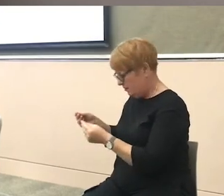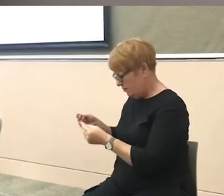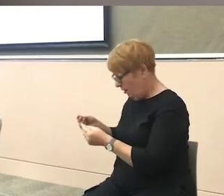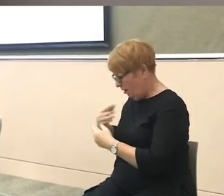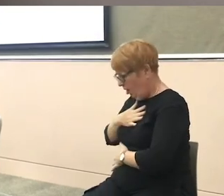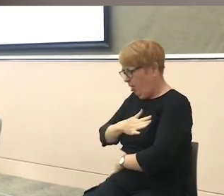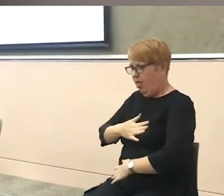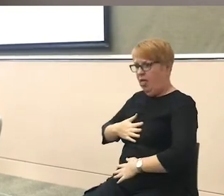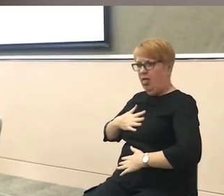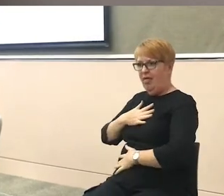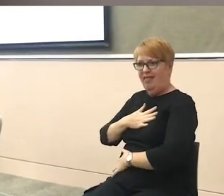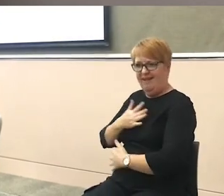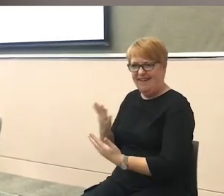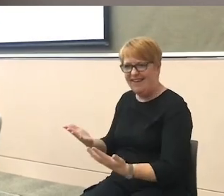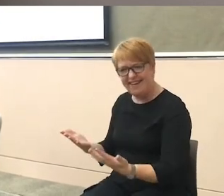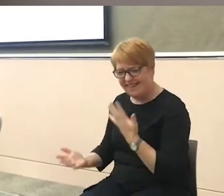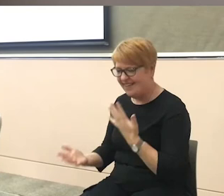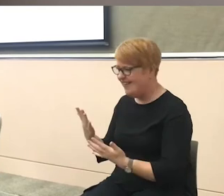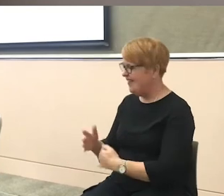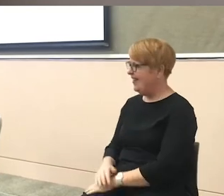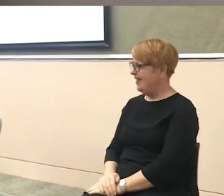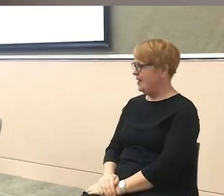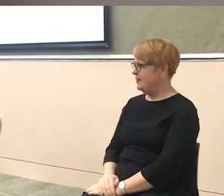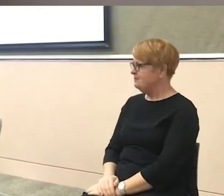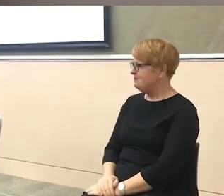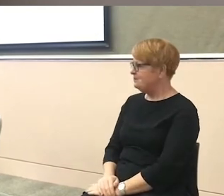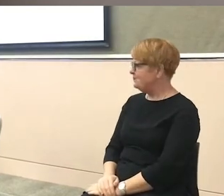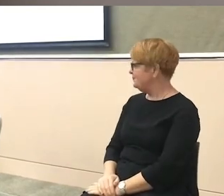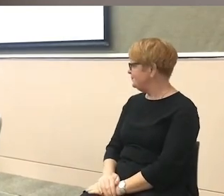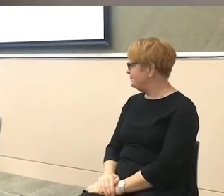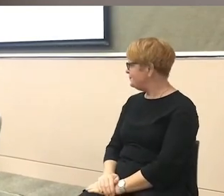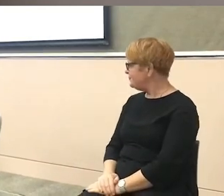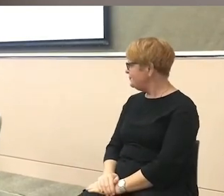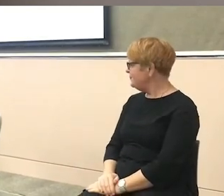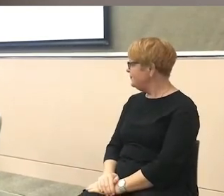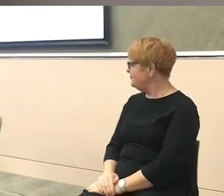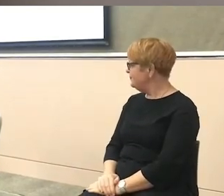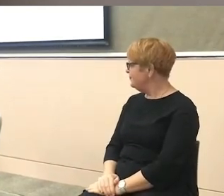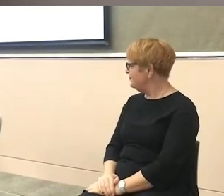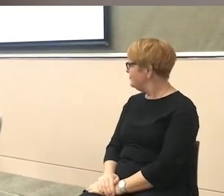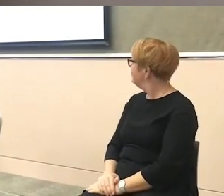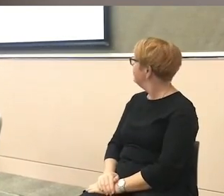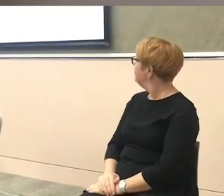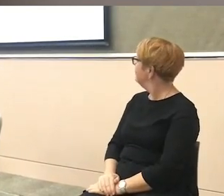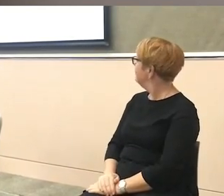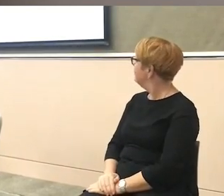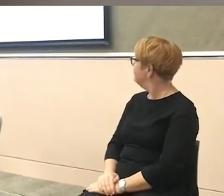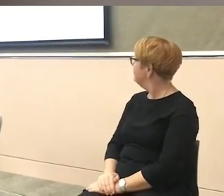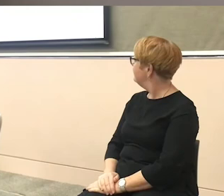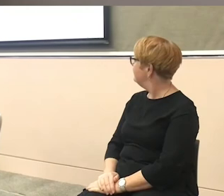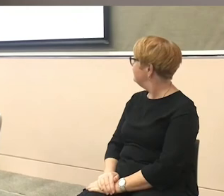done that, like, do you know what I mean? Mm-hmm. So I'm trying to think